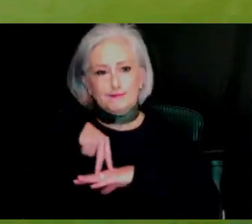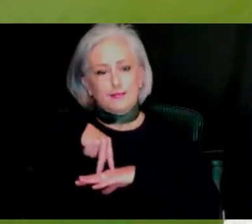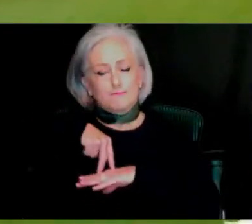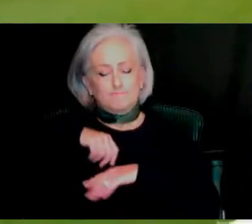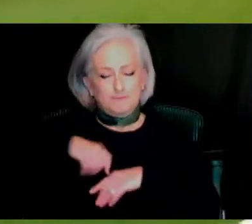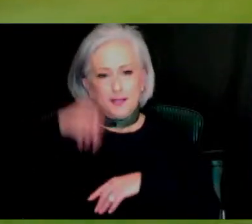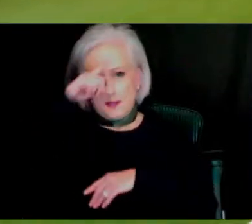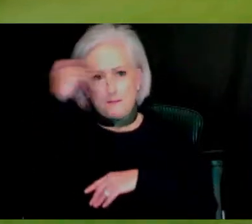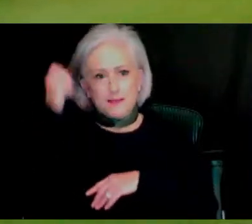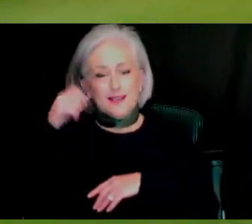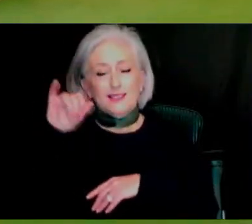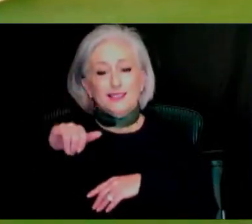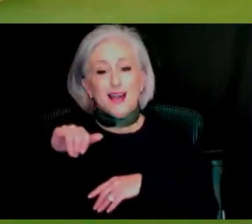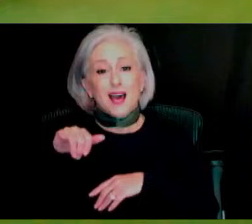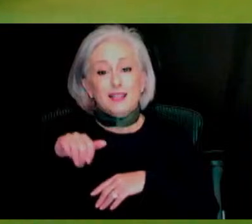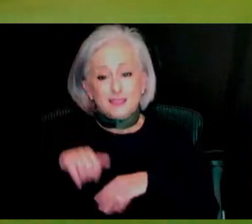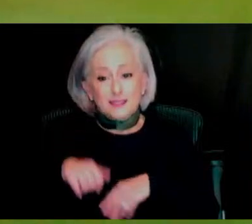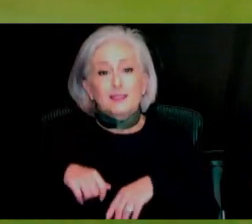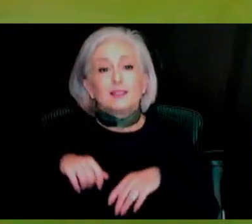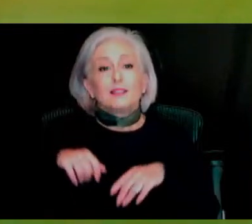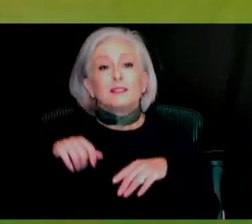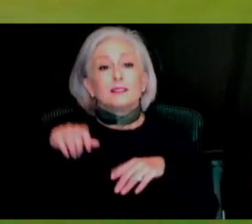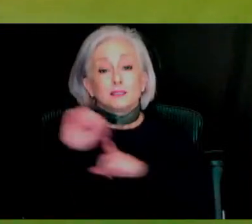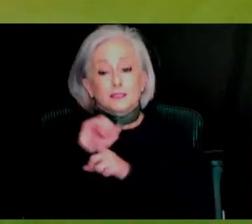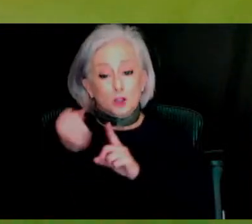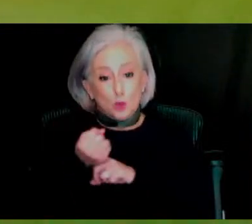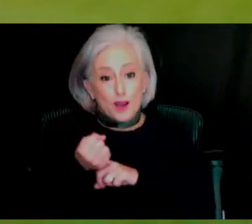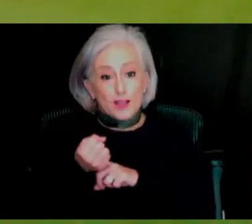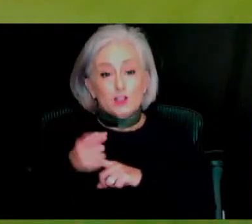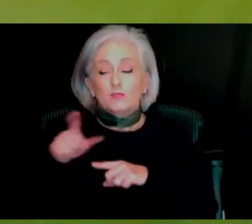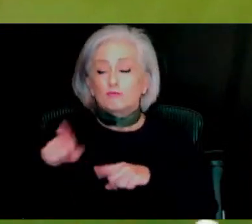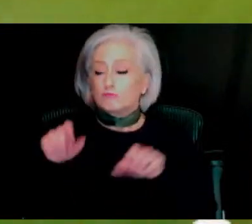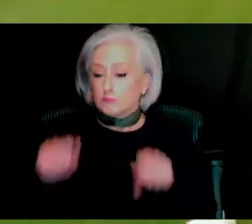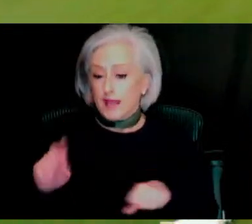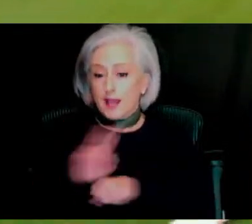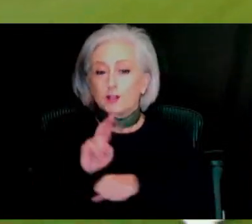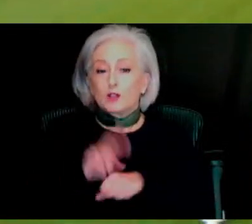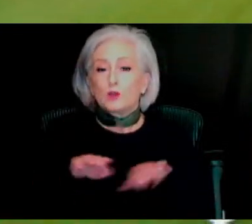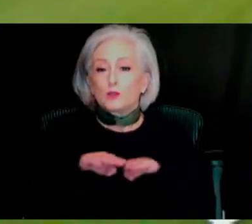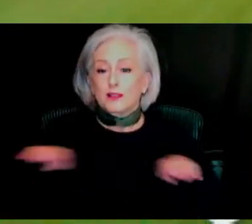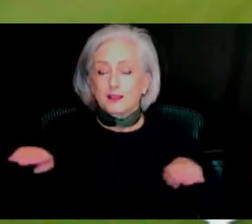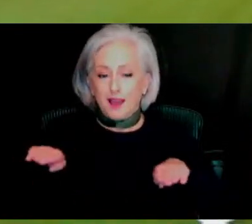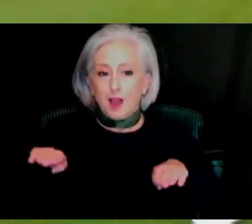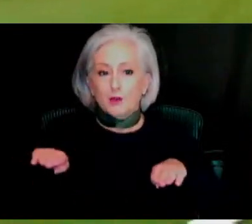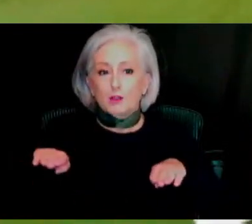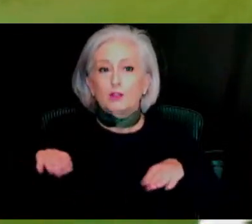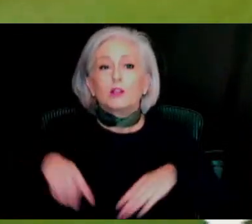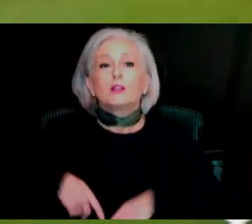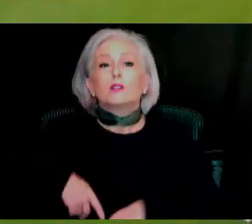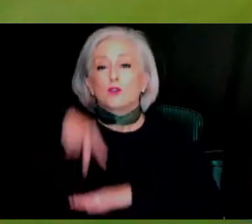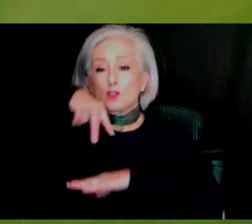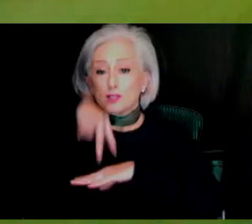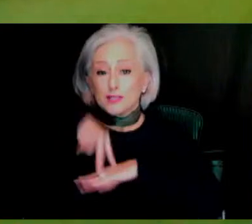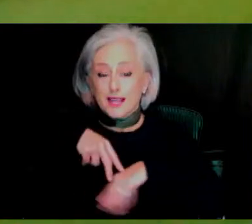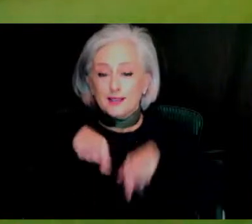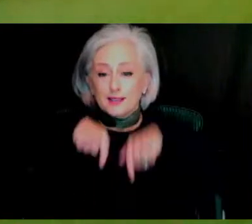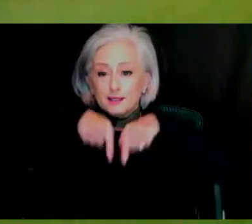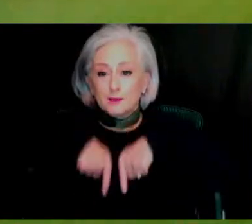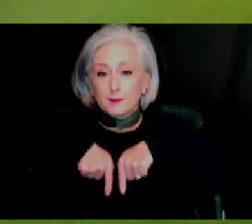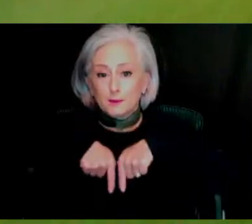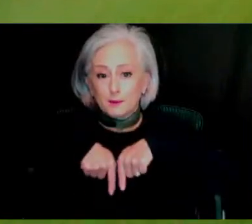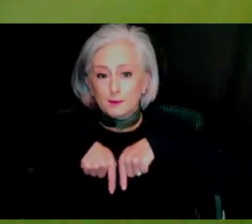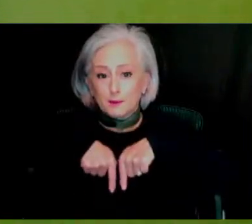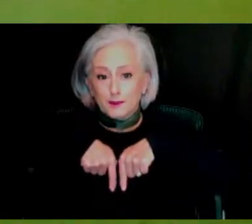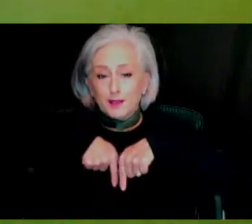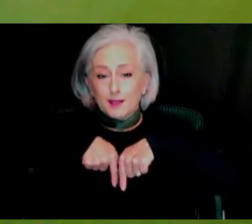situations you are by your sink or by your counter, so you can use that for a little quick balance check if you're not so good. The other thing that you can